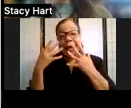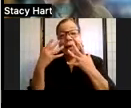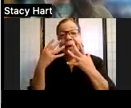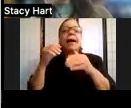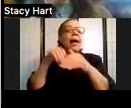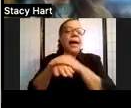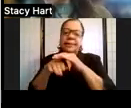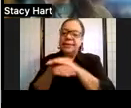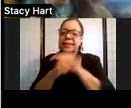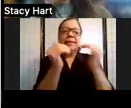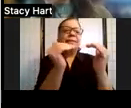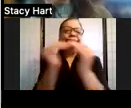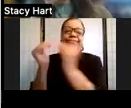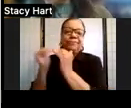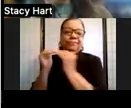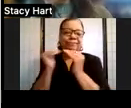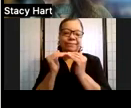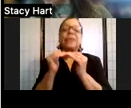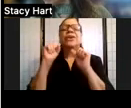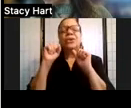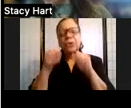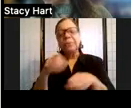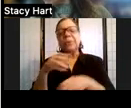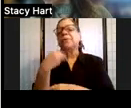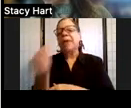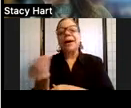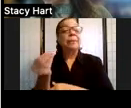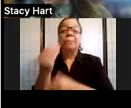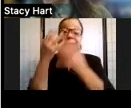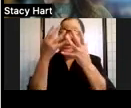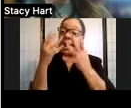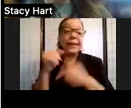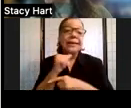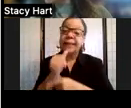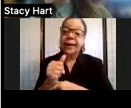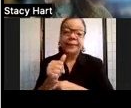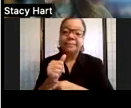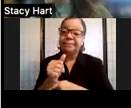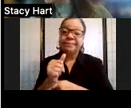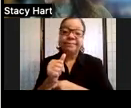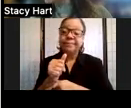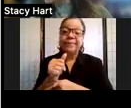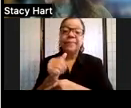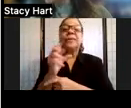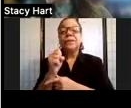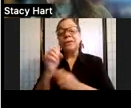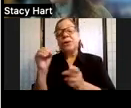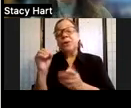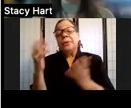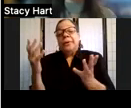access accommodations could be provided, but sadly often really aren't. And you know,